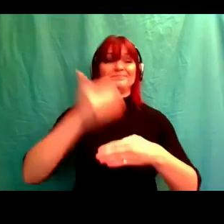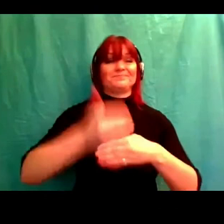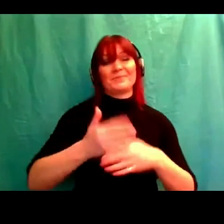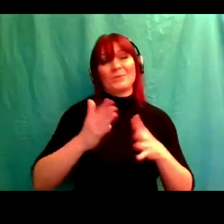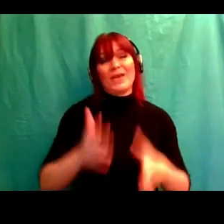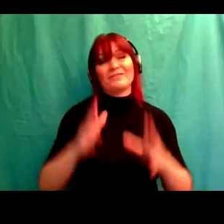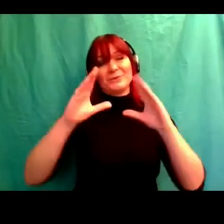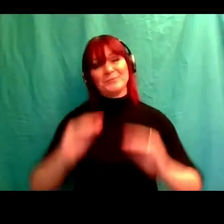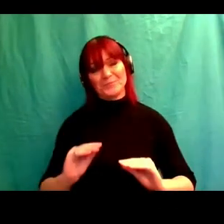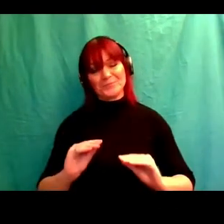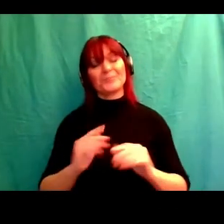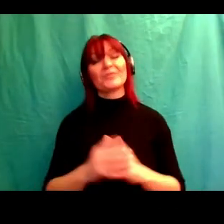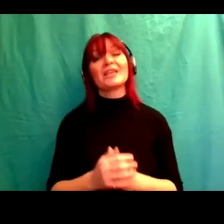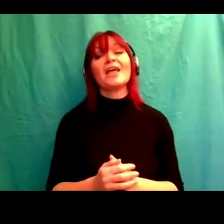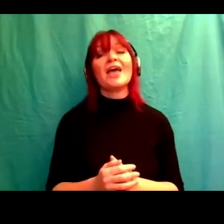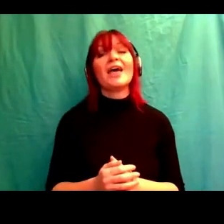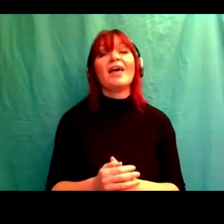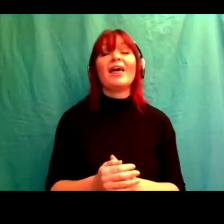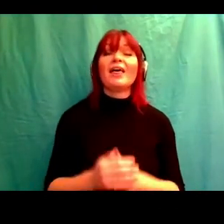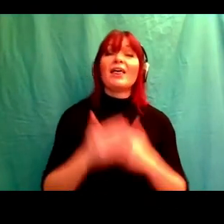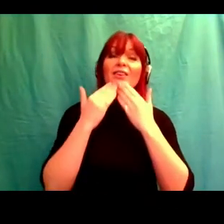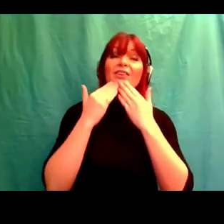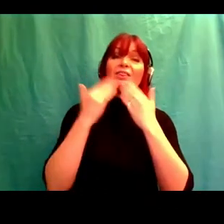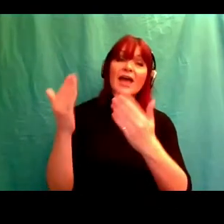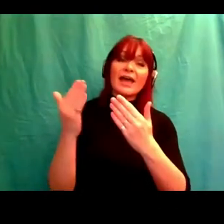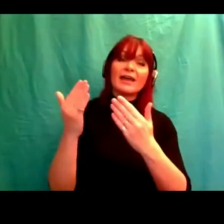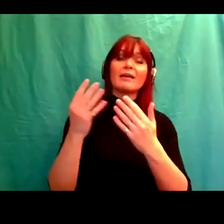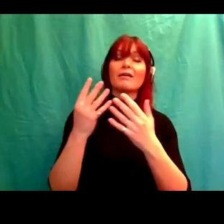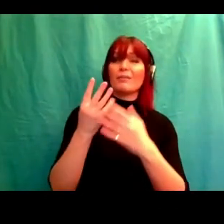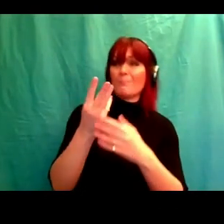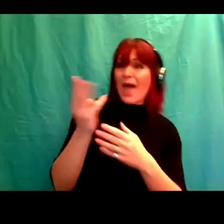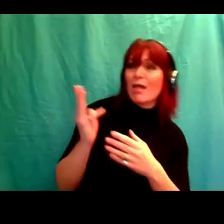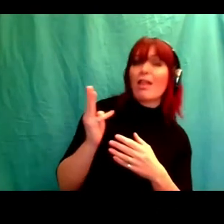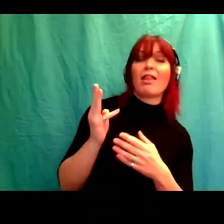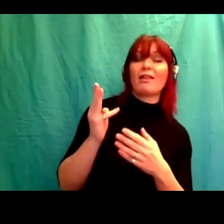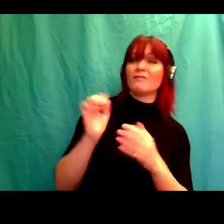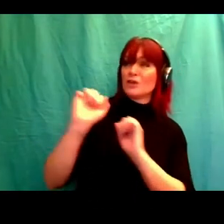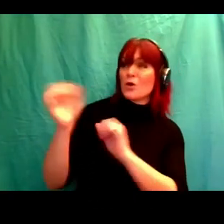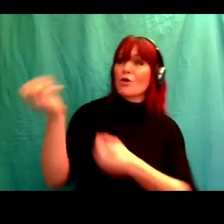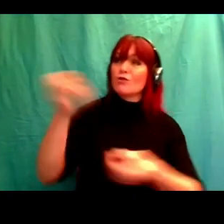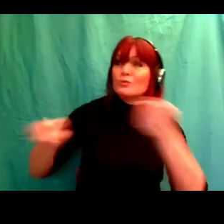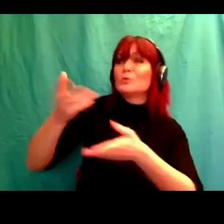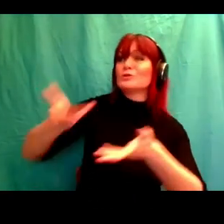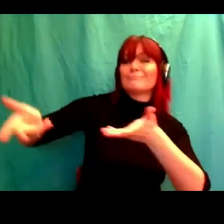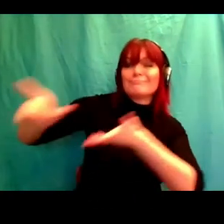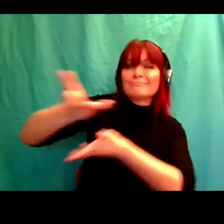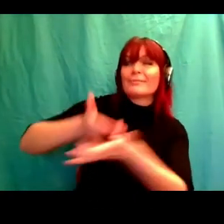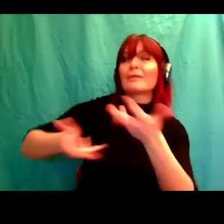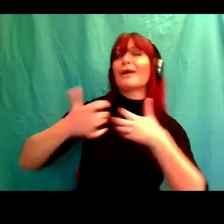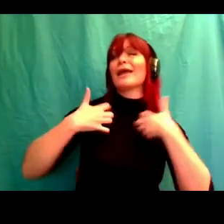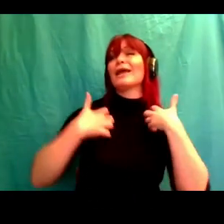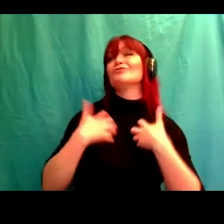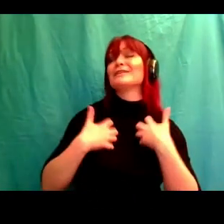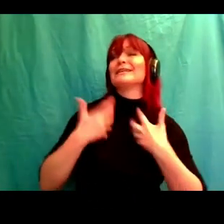online event. So can I just thank the fantastic panel for all of your contributions. It's been such an interesting discussion, but also